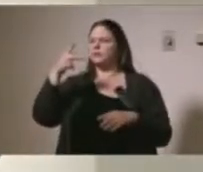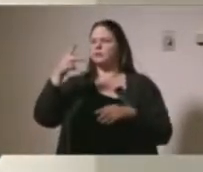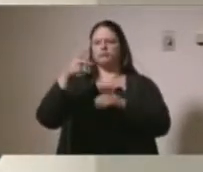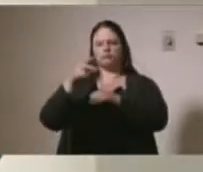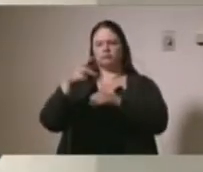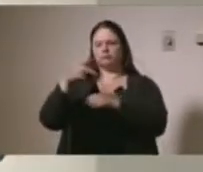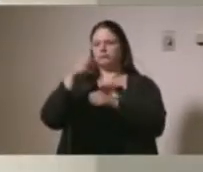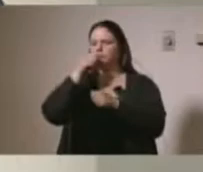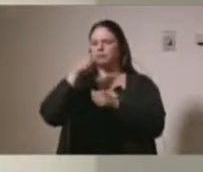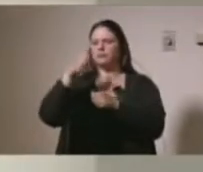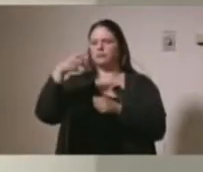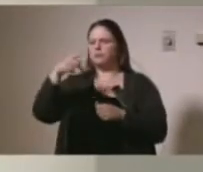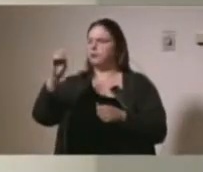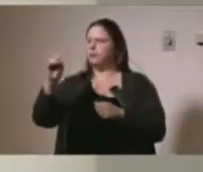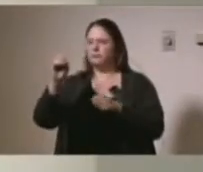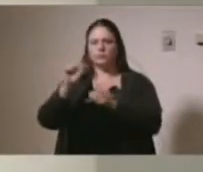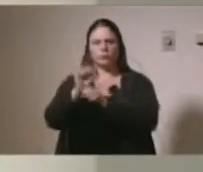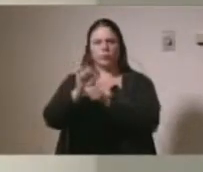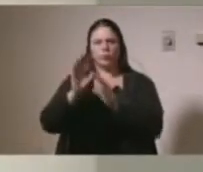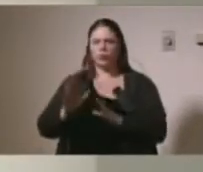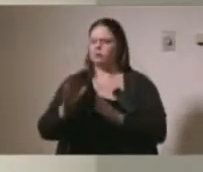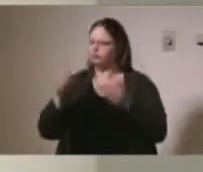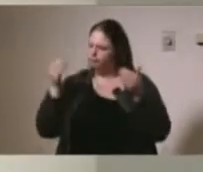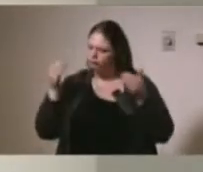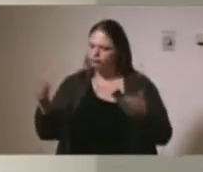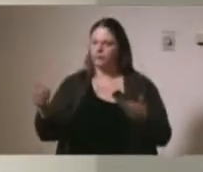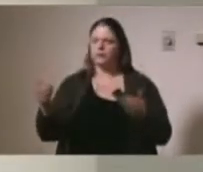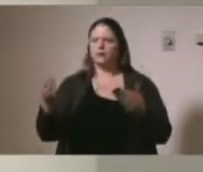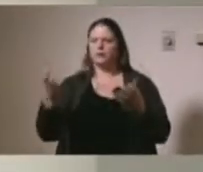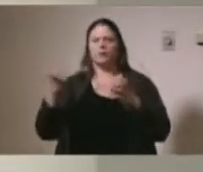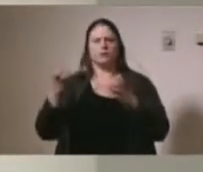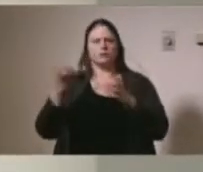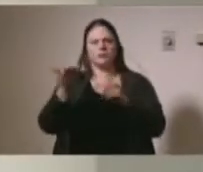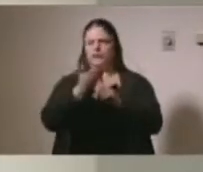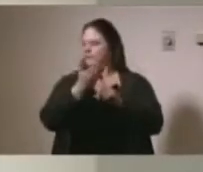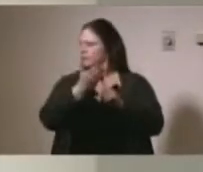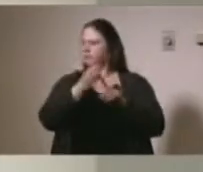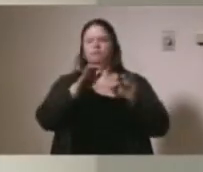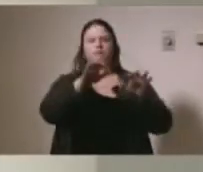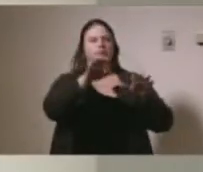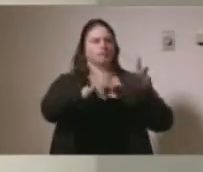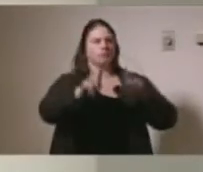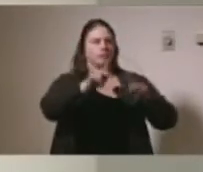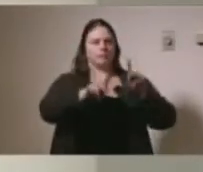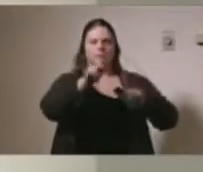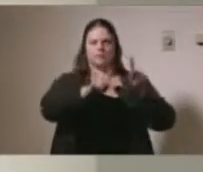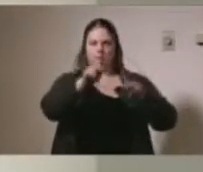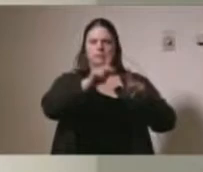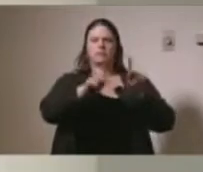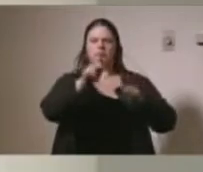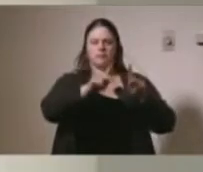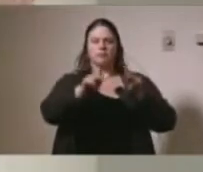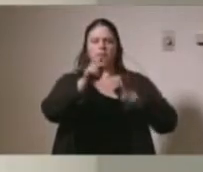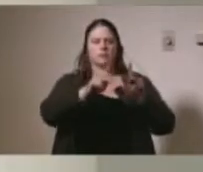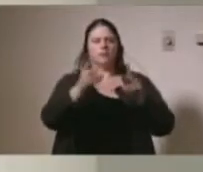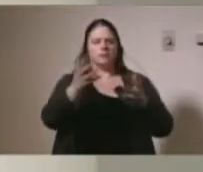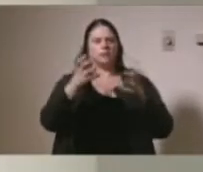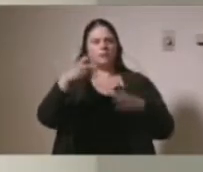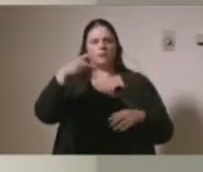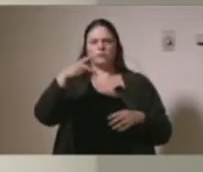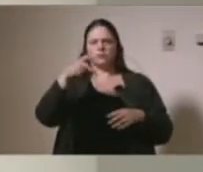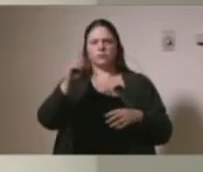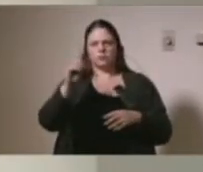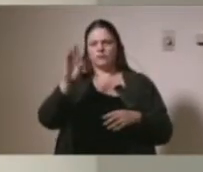want to convince Canadians that we should have postal banking services and so on. So I think that is